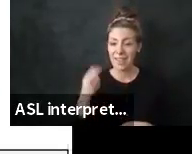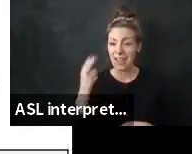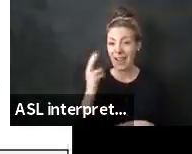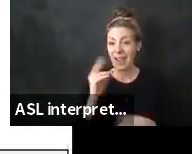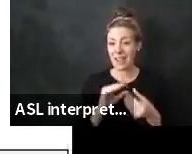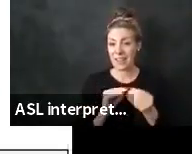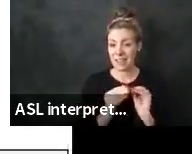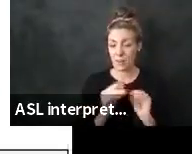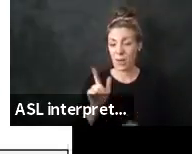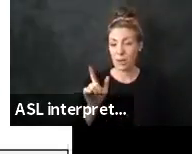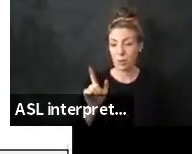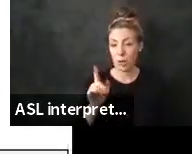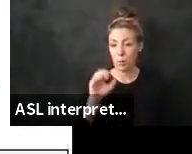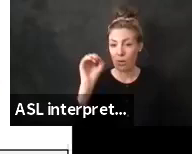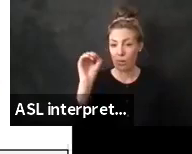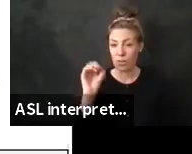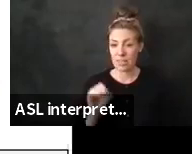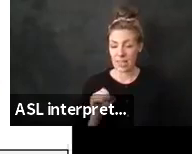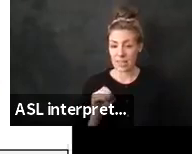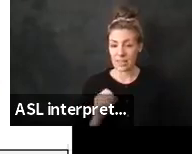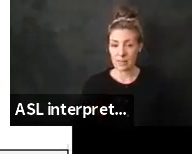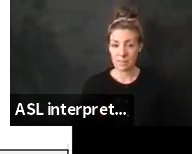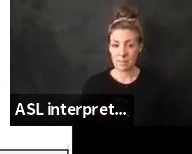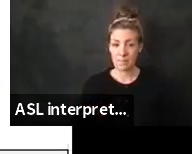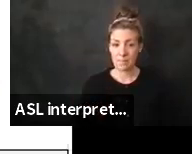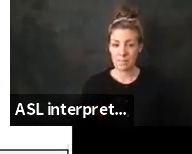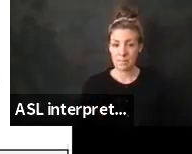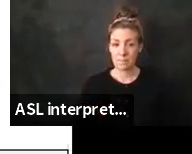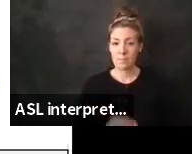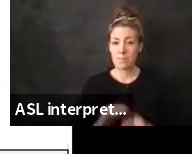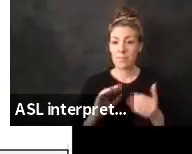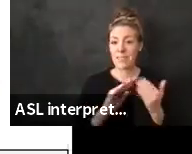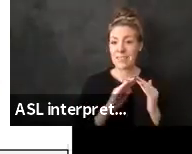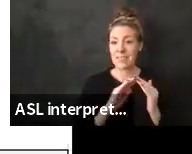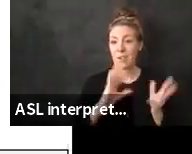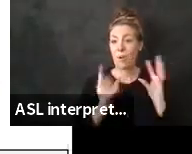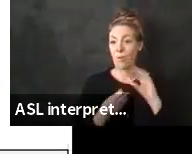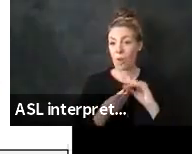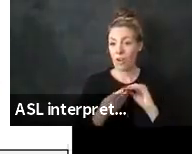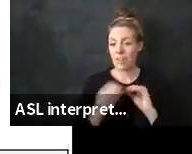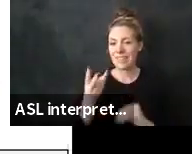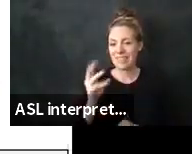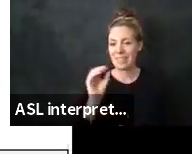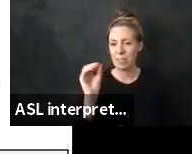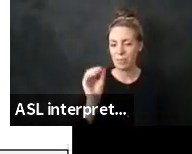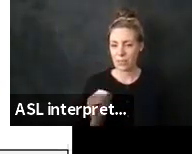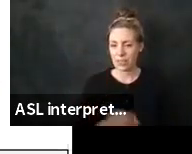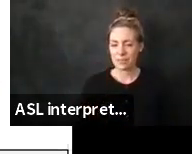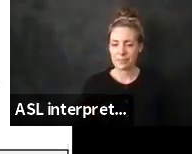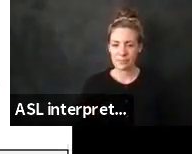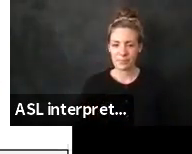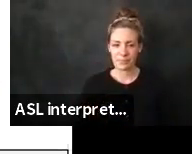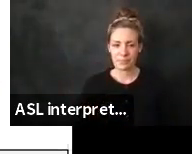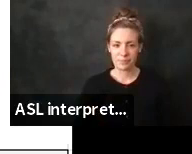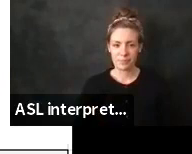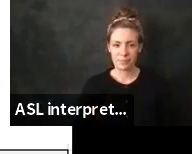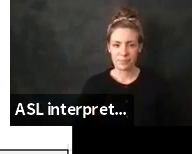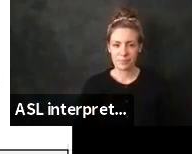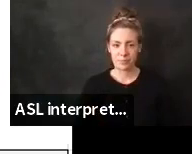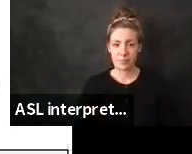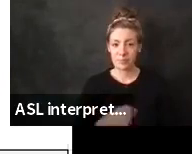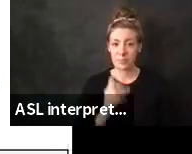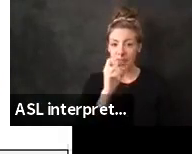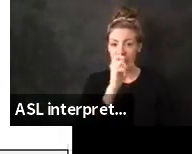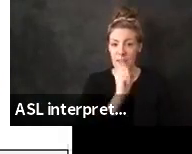at 21%, where the city overall is 16%. If these estimated